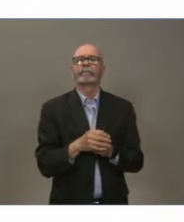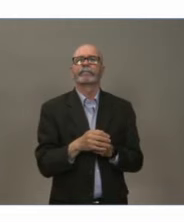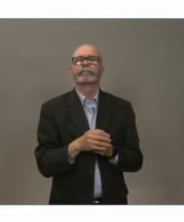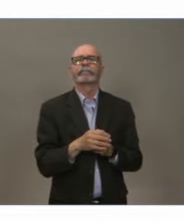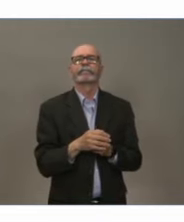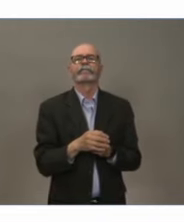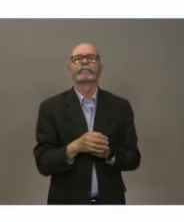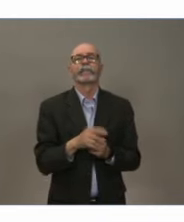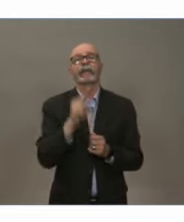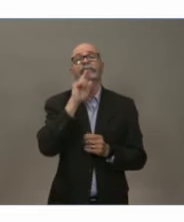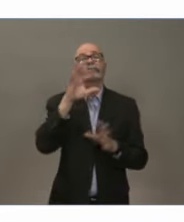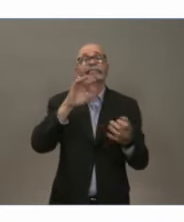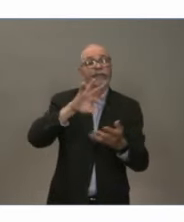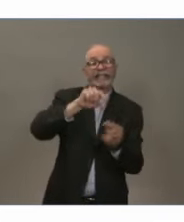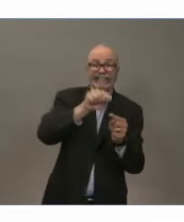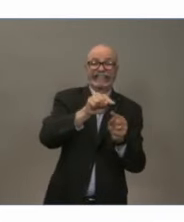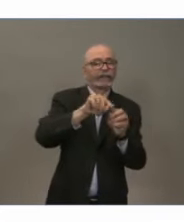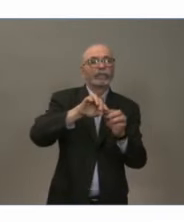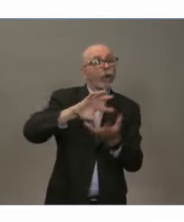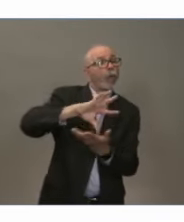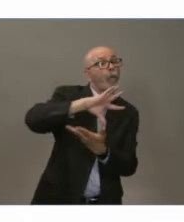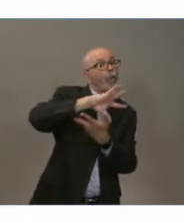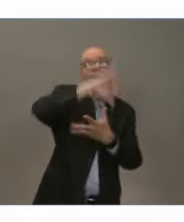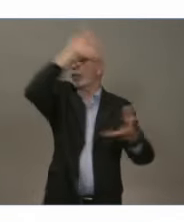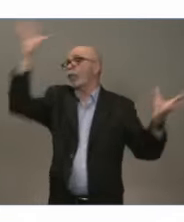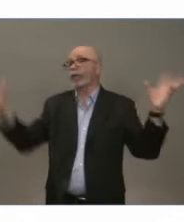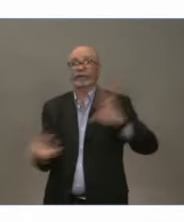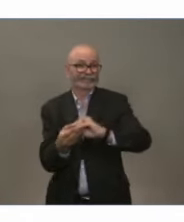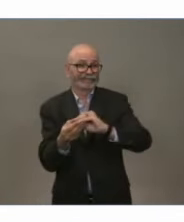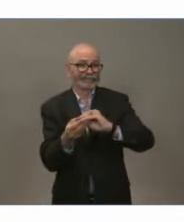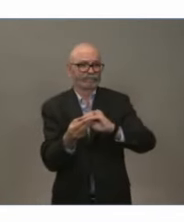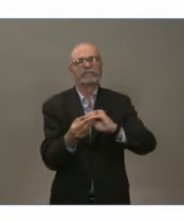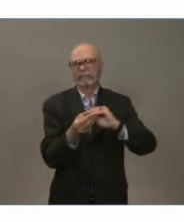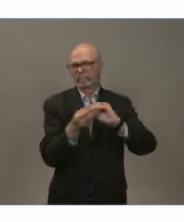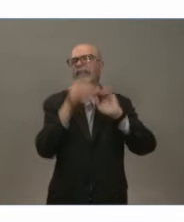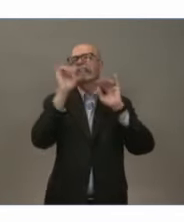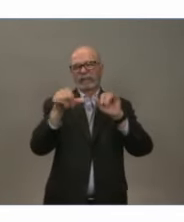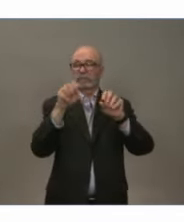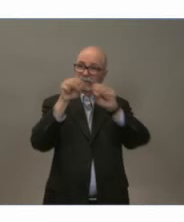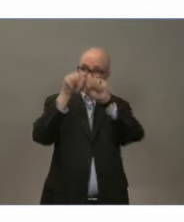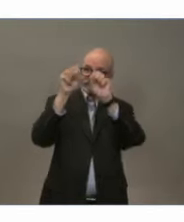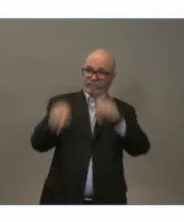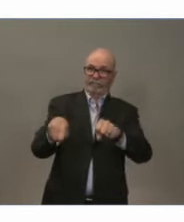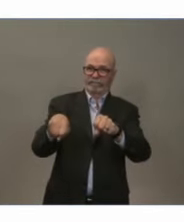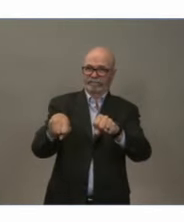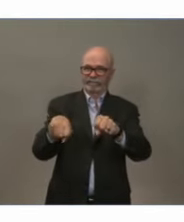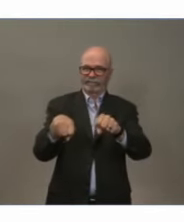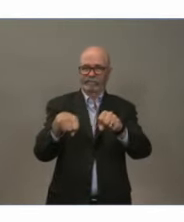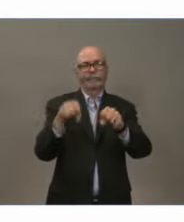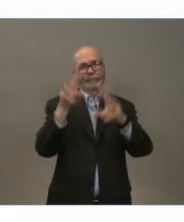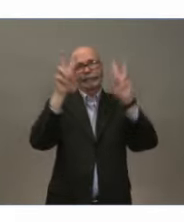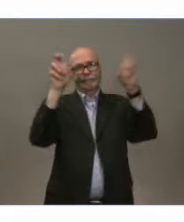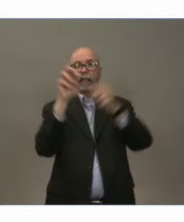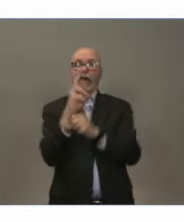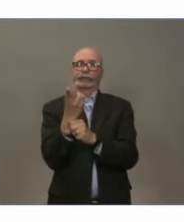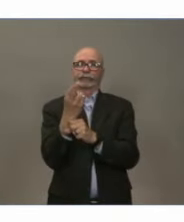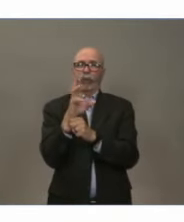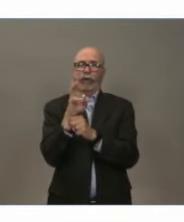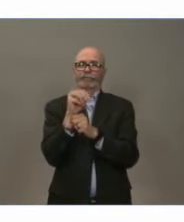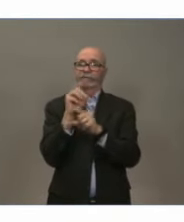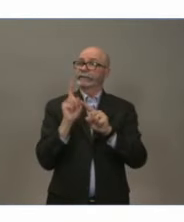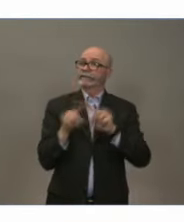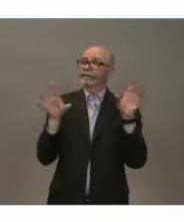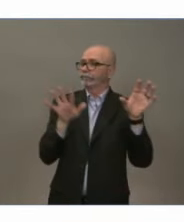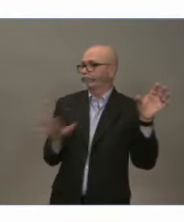numbers don't change substantially. And you're right, there is something different in HRM, but that's why I've highlighted that the areas